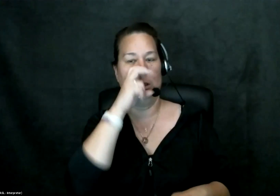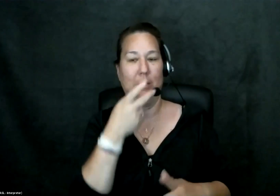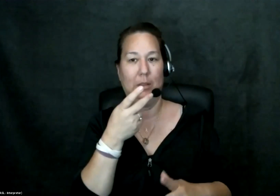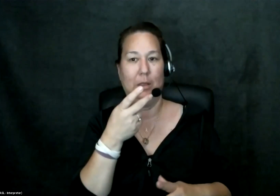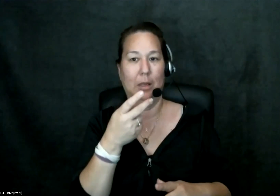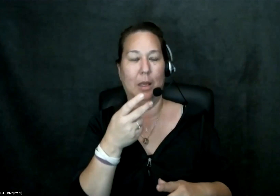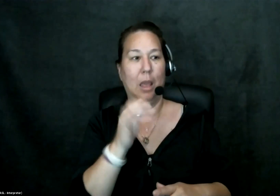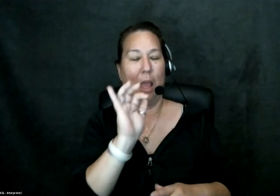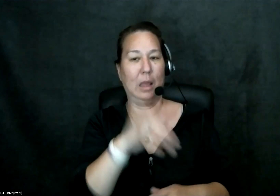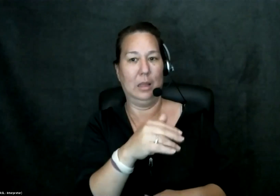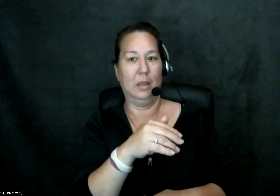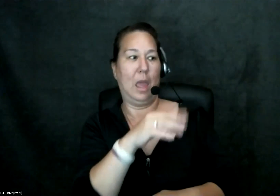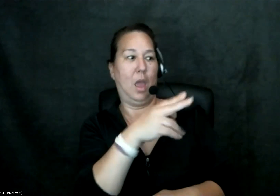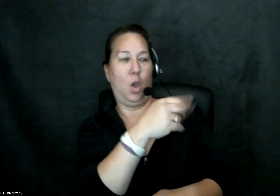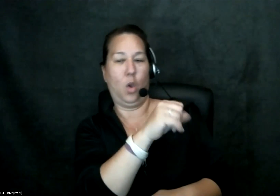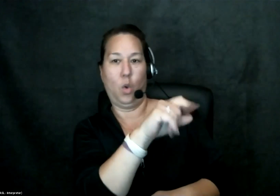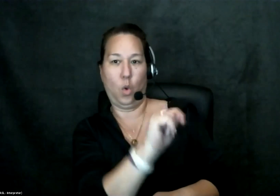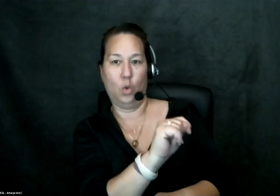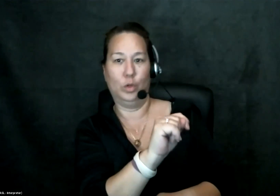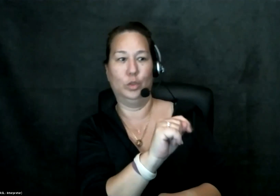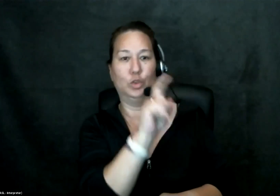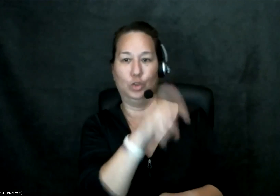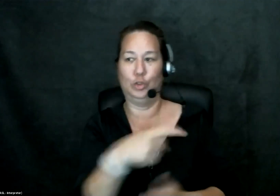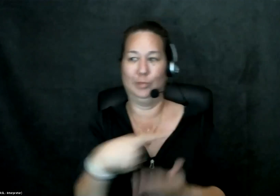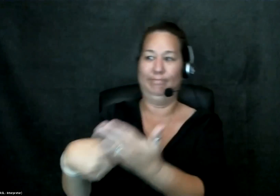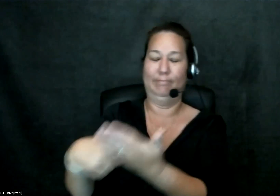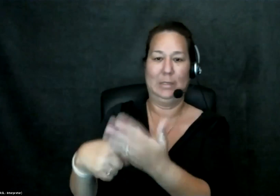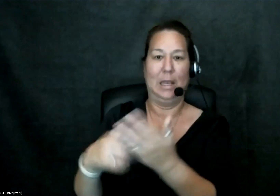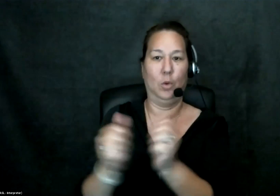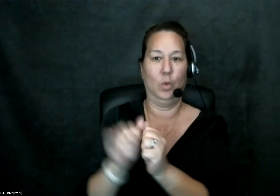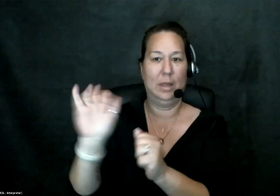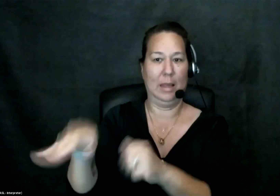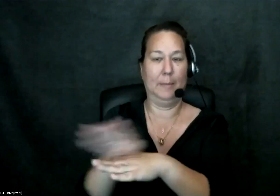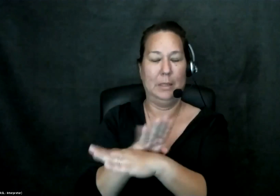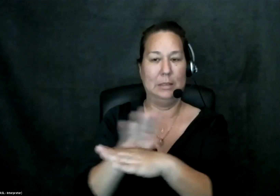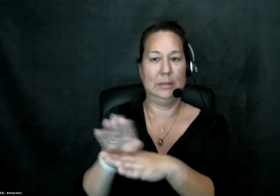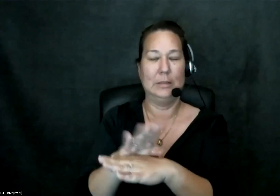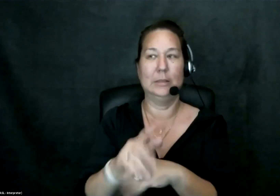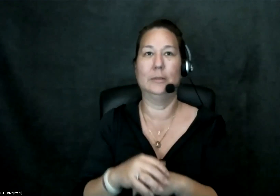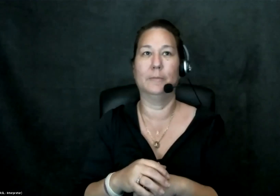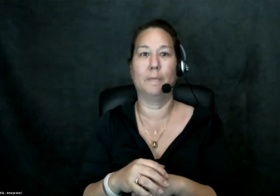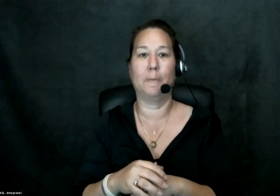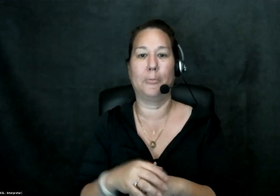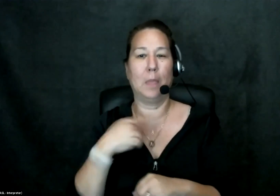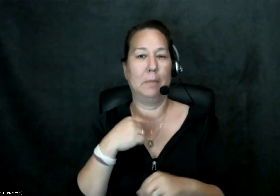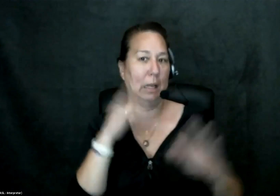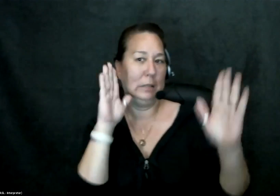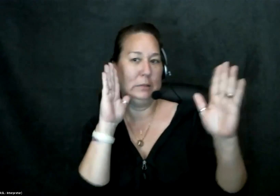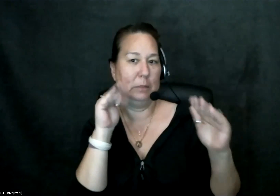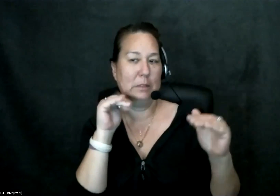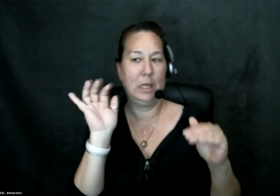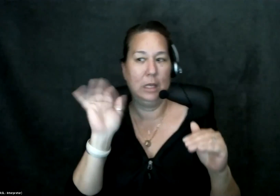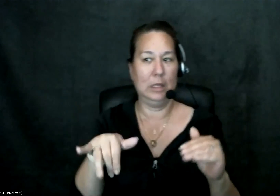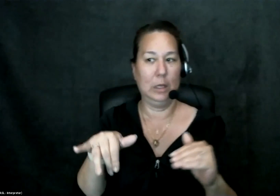host should have with that specific business. But I would anticipate that those requirements